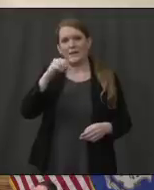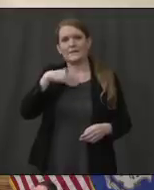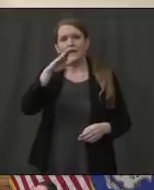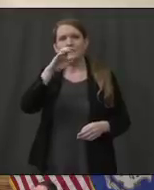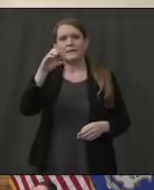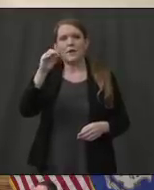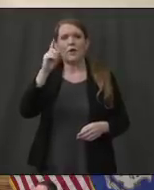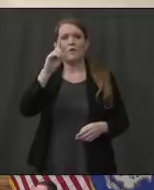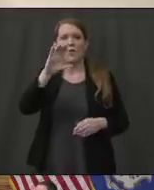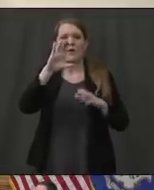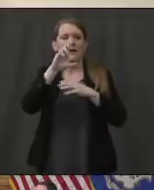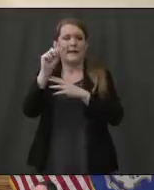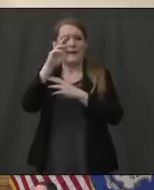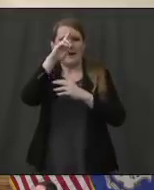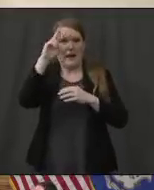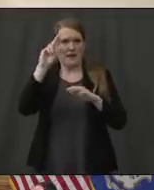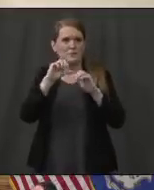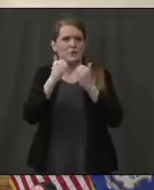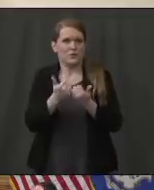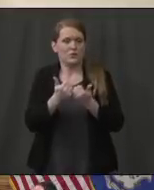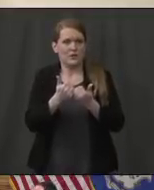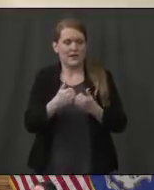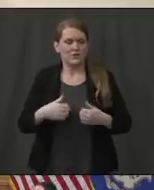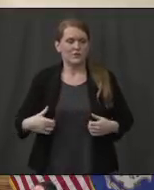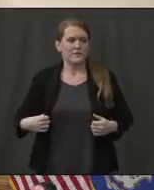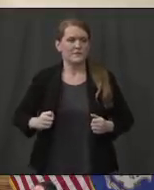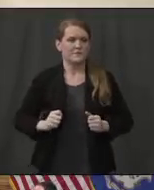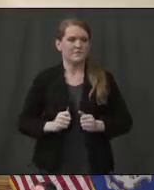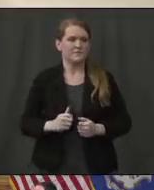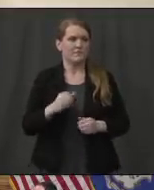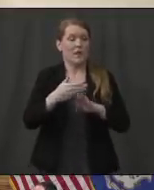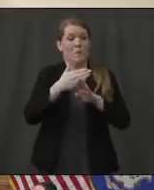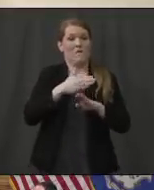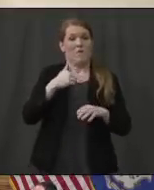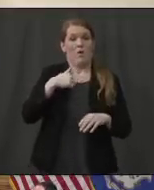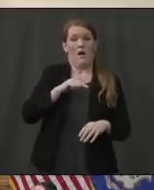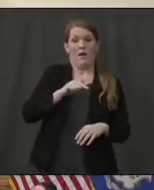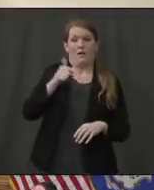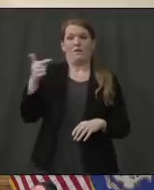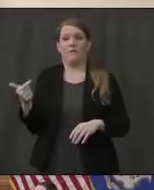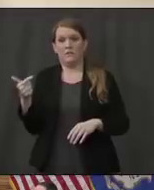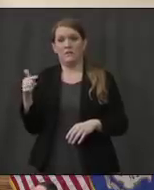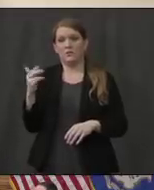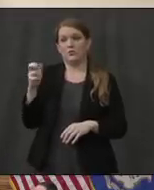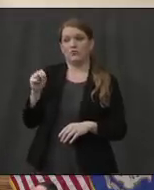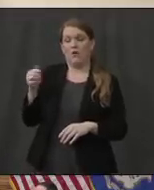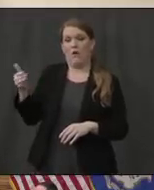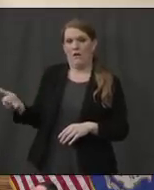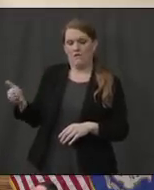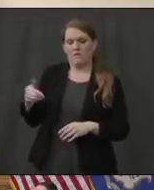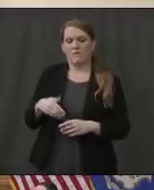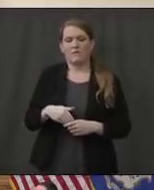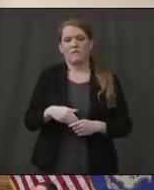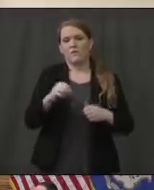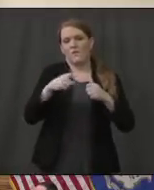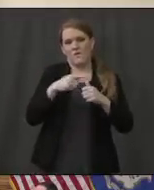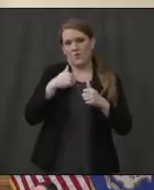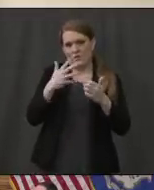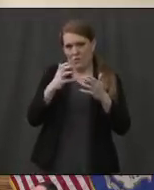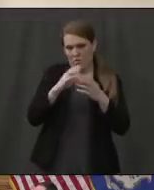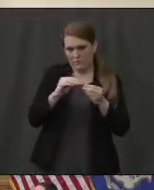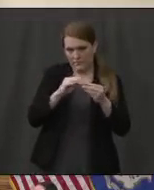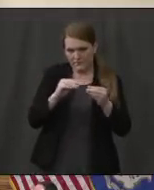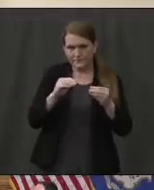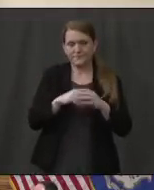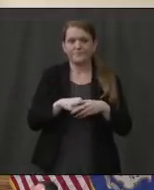Hospital Association. And I would just say before I turn it over to John Murphy that it's